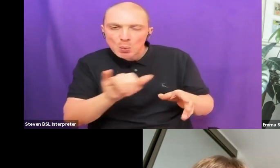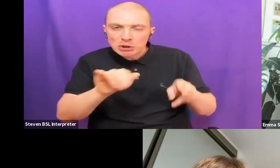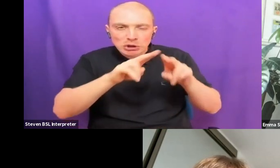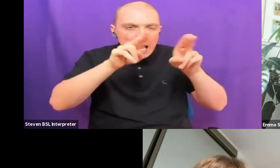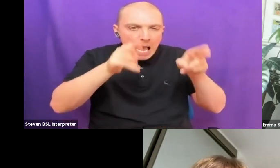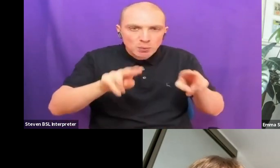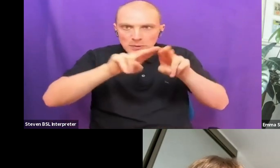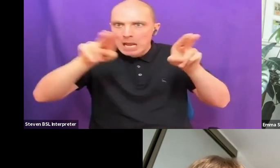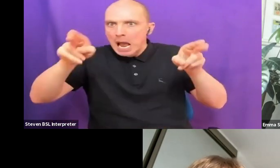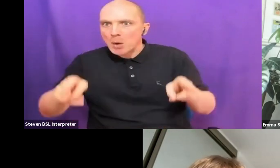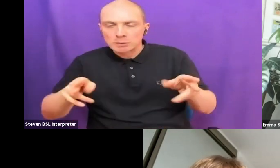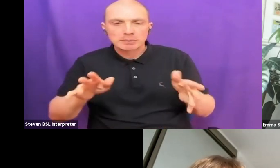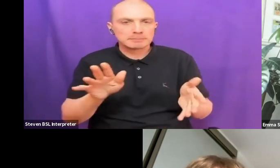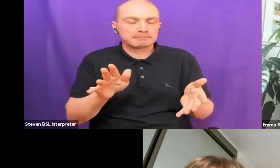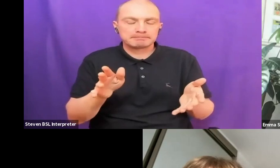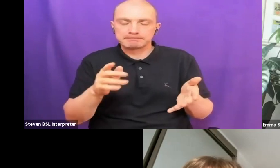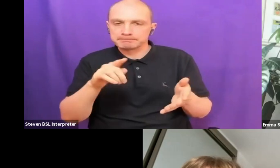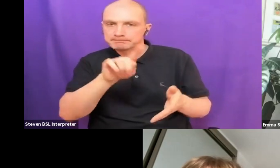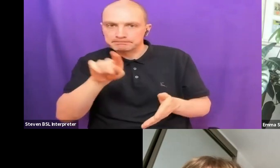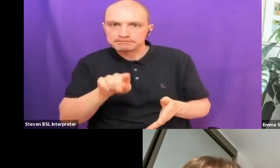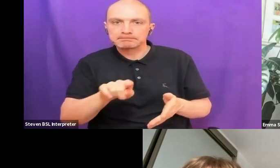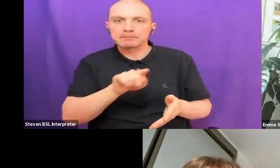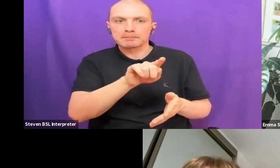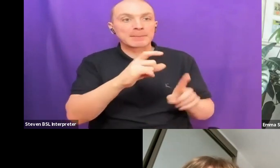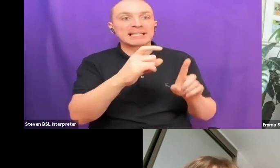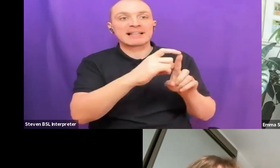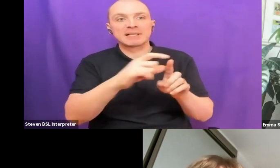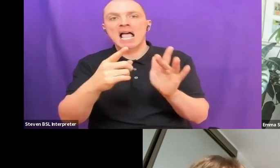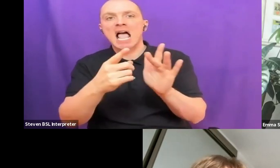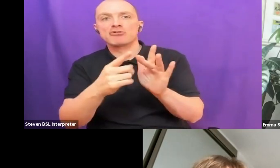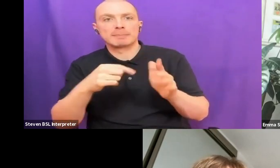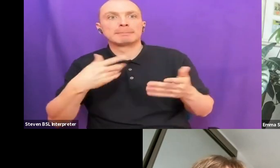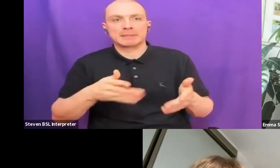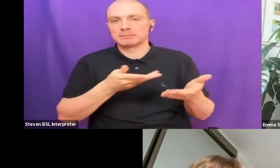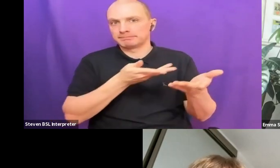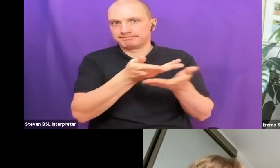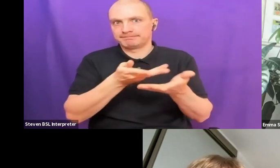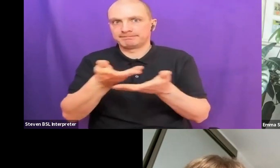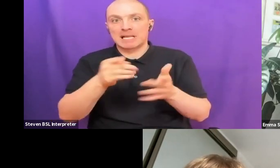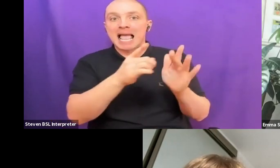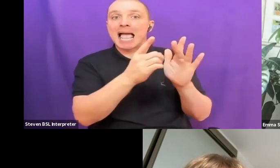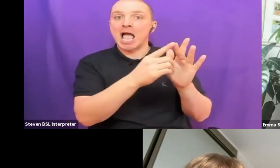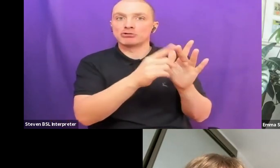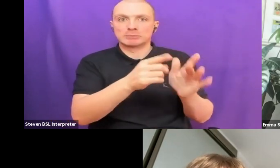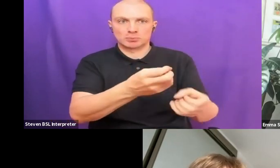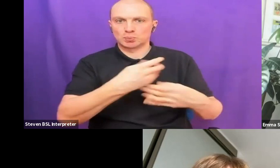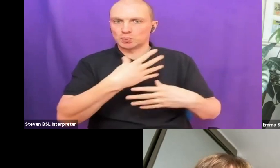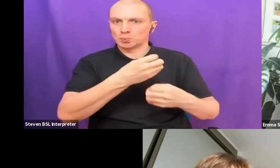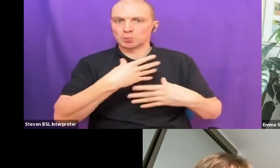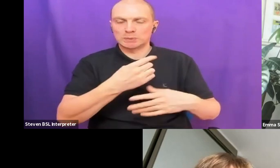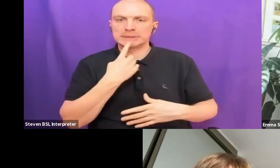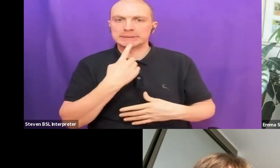with David and Irene and many other forums as well. So again, Irene was encouraging me as well the other day